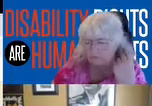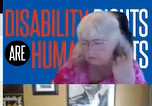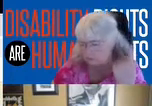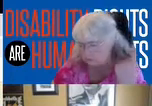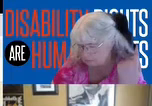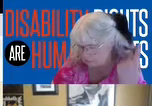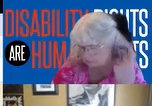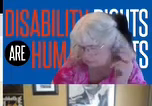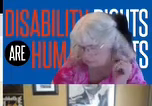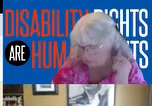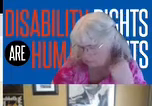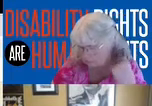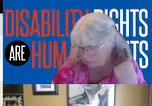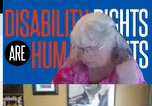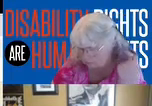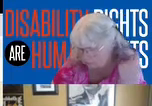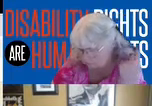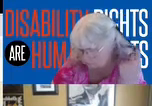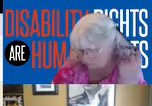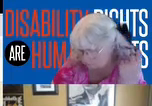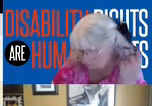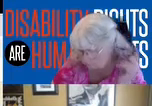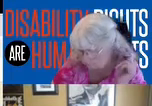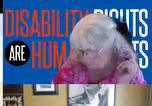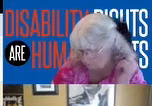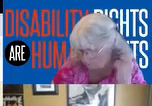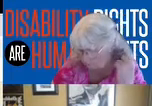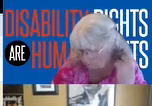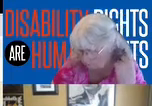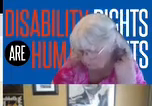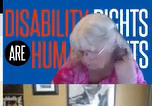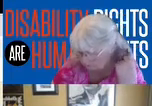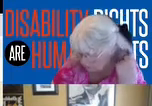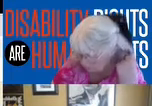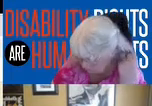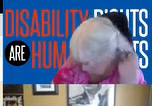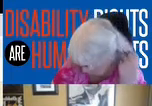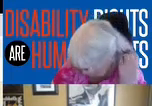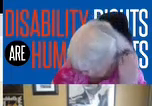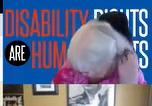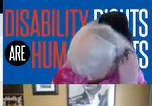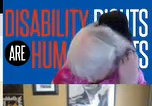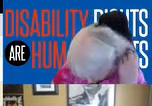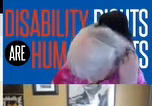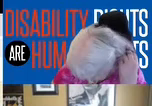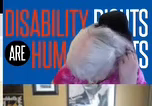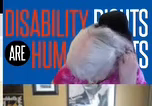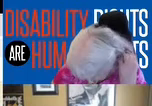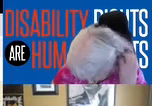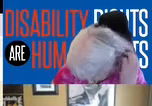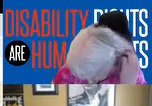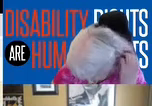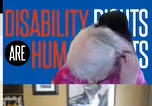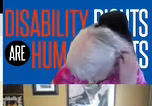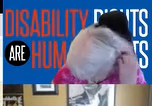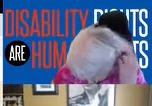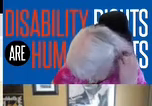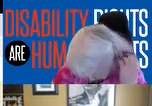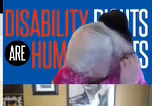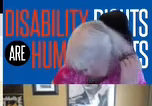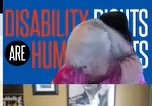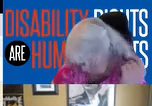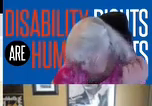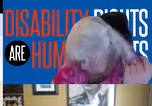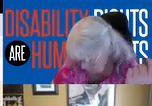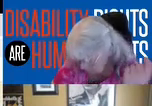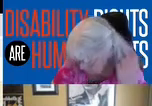items on here, talking about what things we've talked about today, captioning, transcripts, tips for meeting